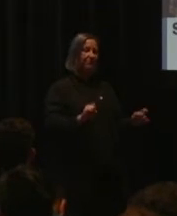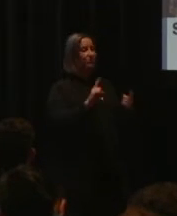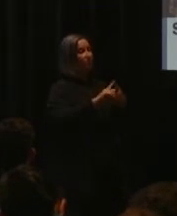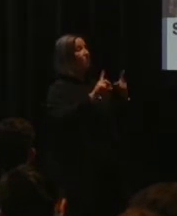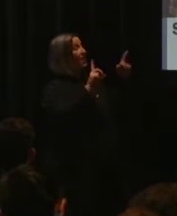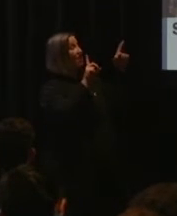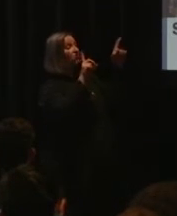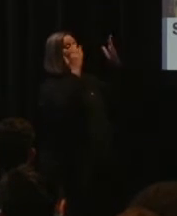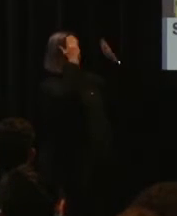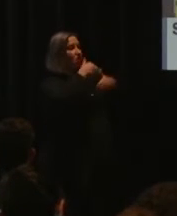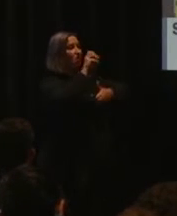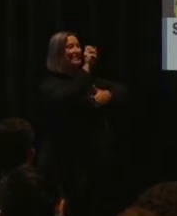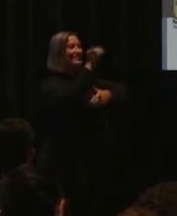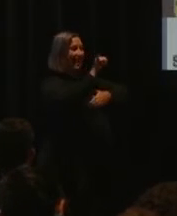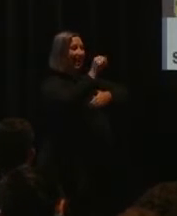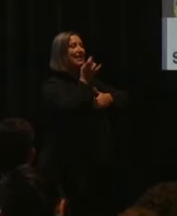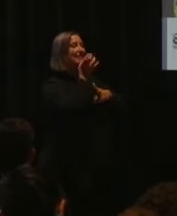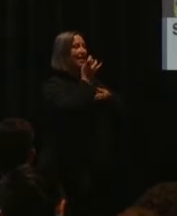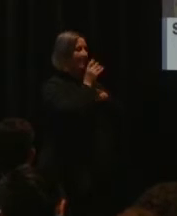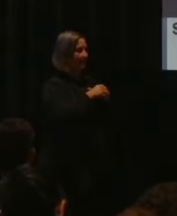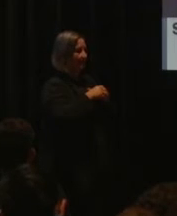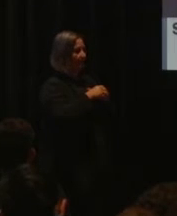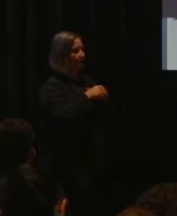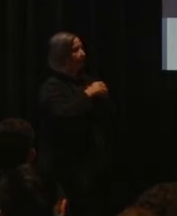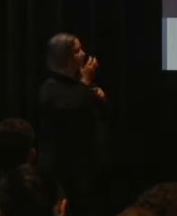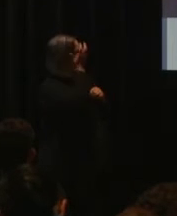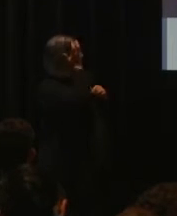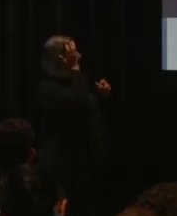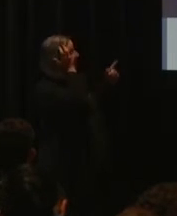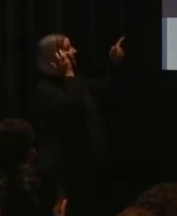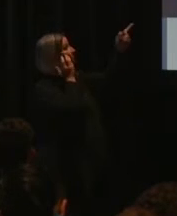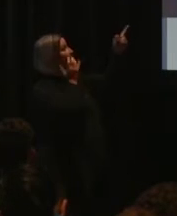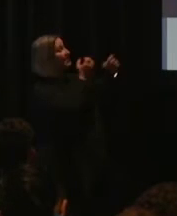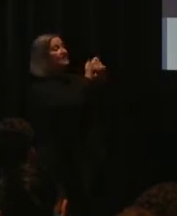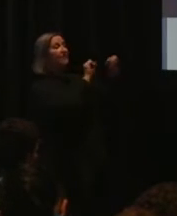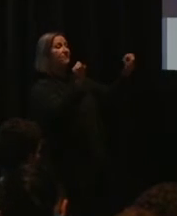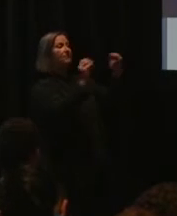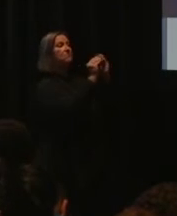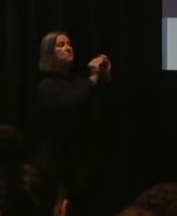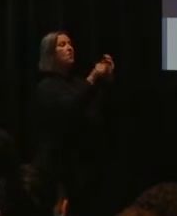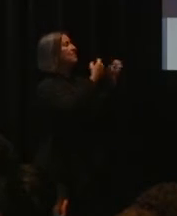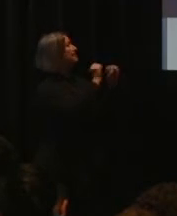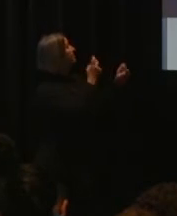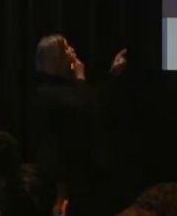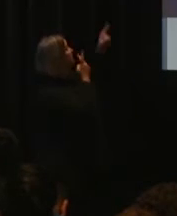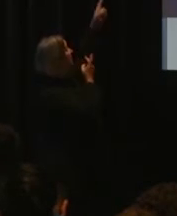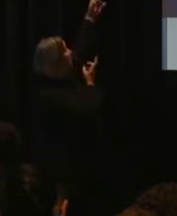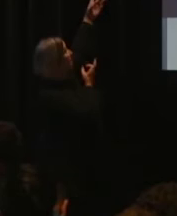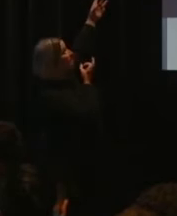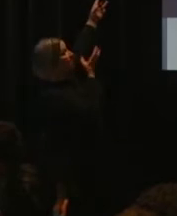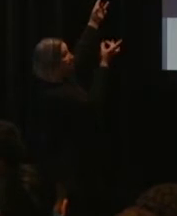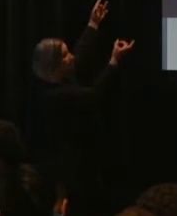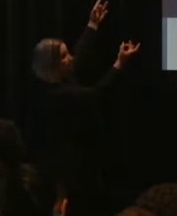sky lighting. That's our security. Let's also look at safety. Notice the two different lights on this